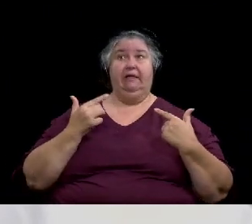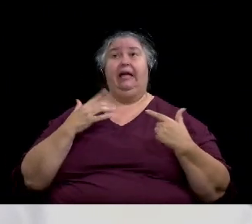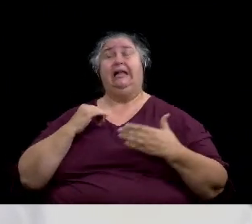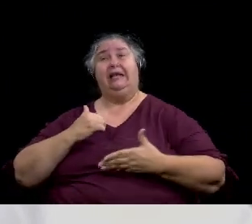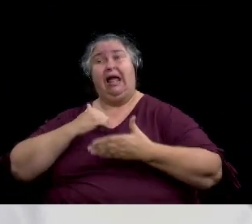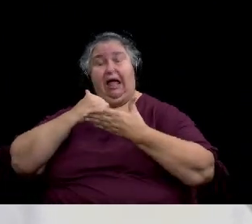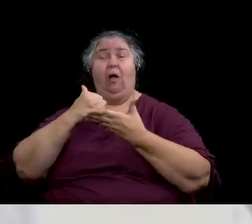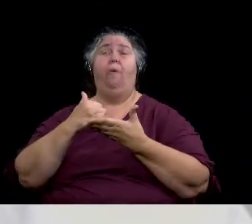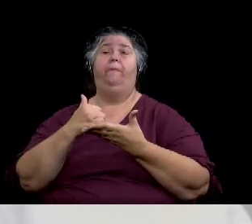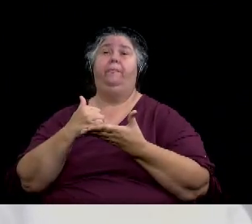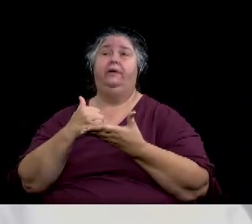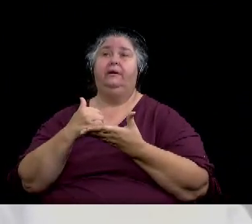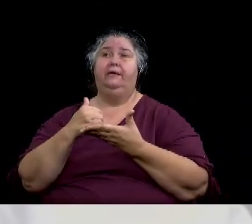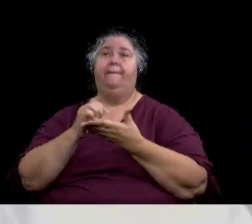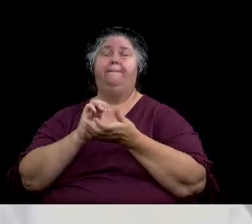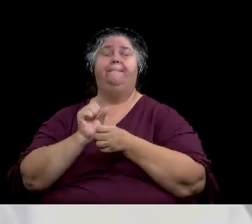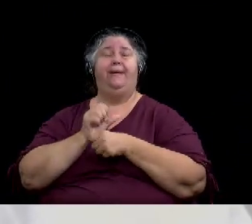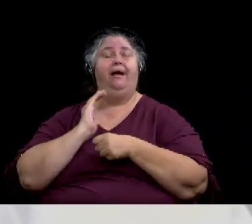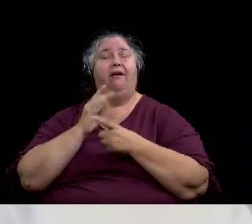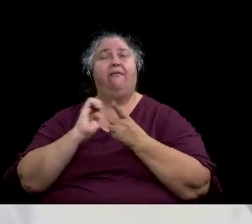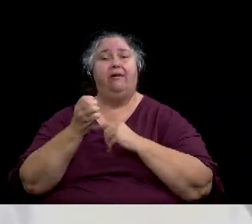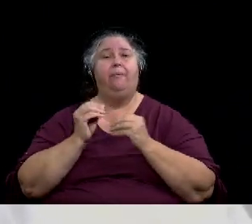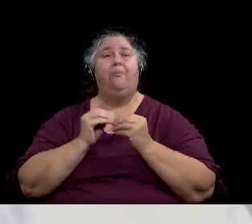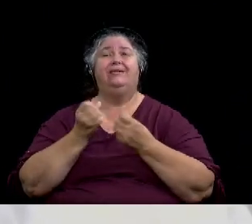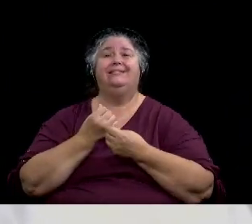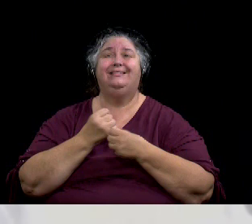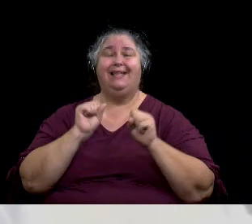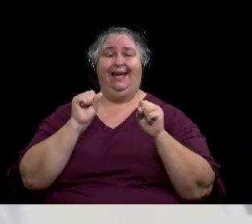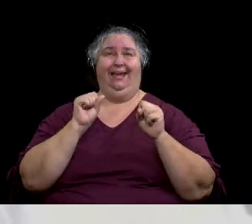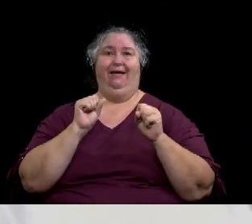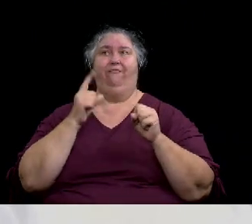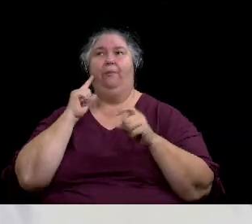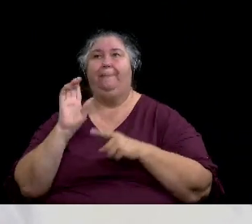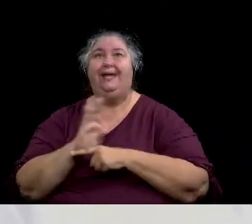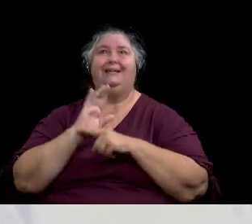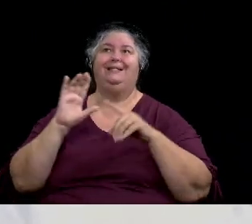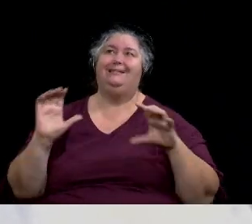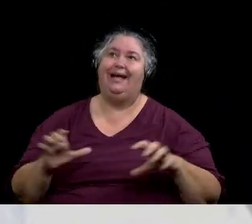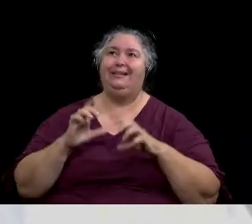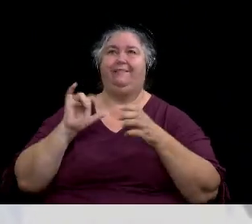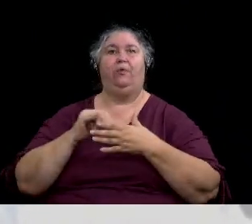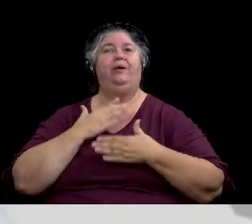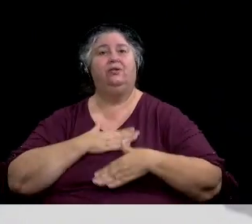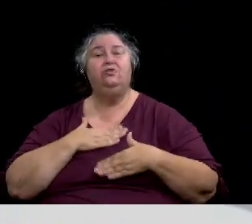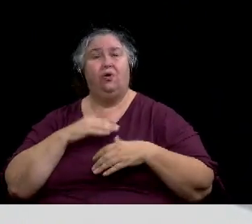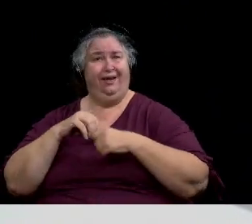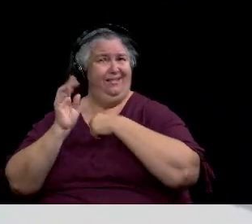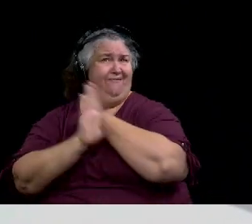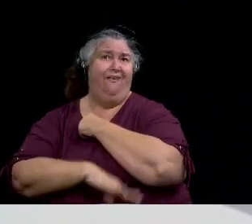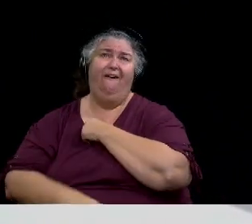environments for businesses and for the activities that we enjoy in the fall.